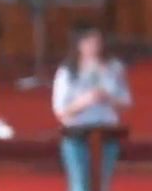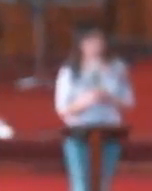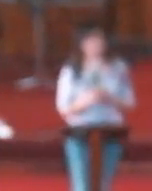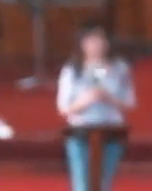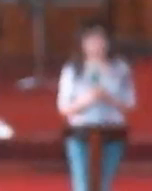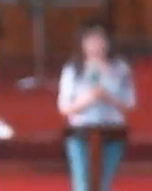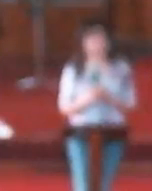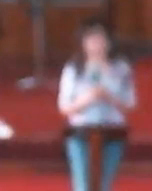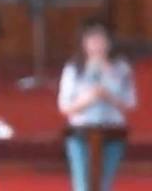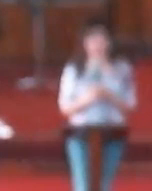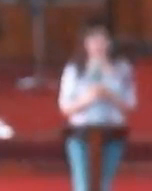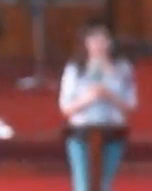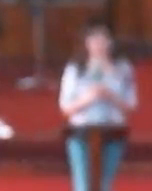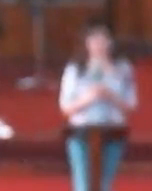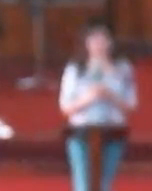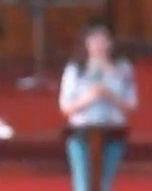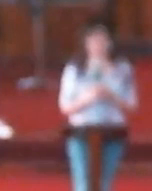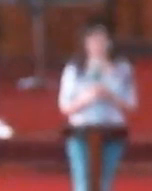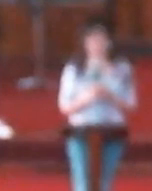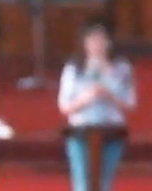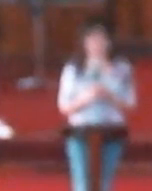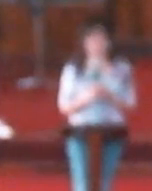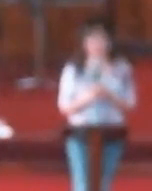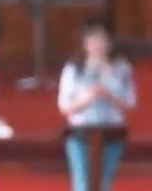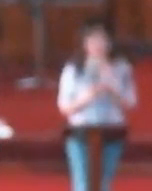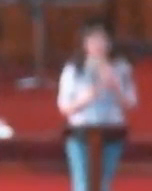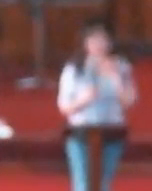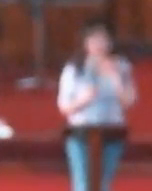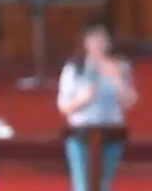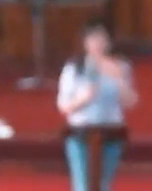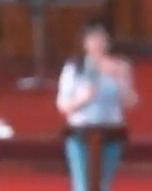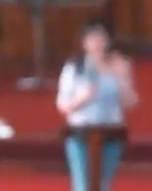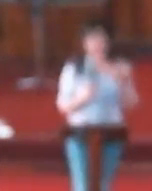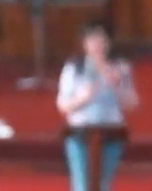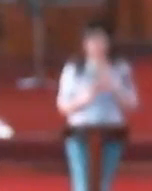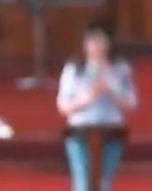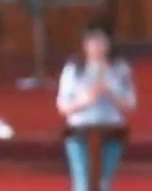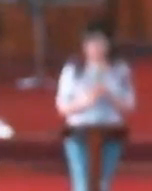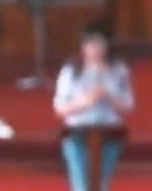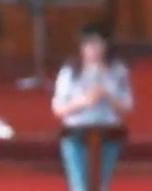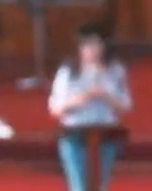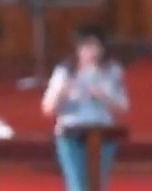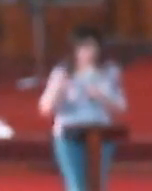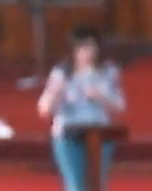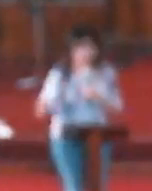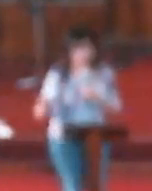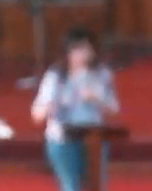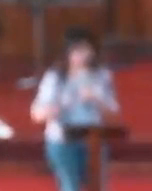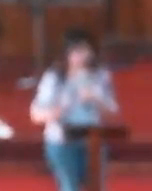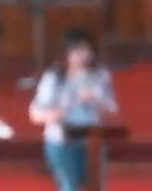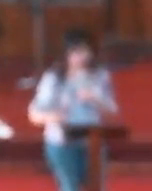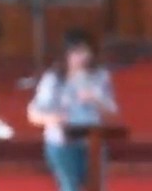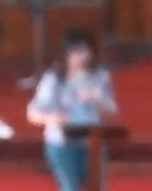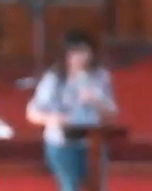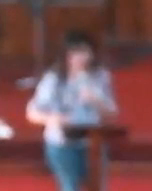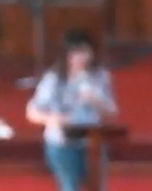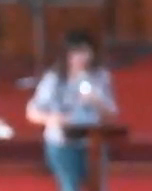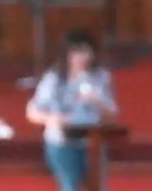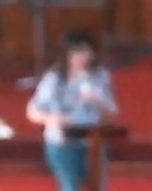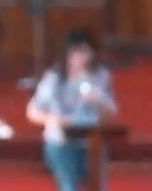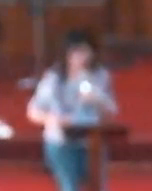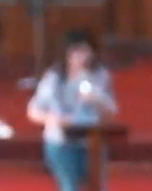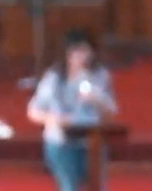Léalo a ver si en serio tenemos nosotros ese atributo. Yeah, so be very careful when people do quote Romans